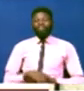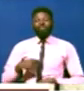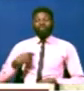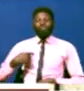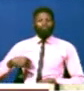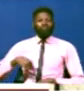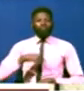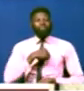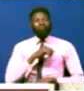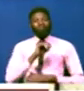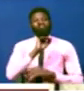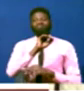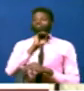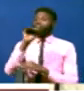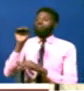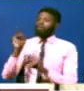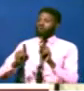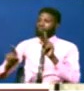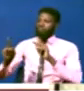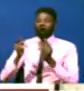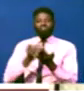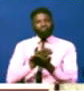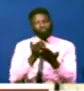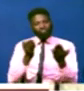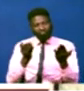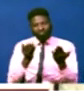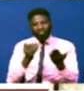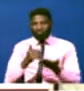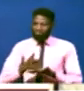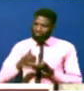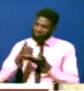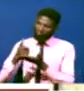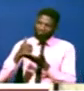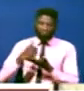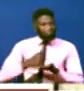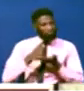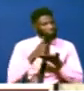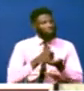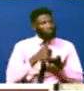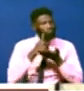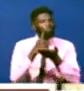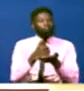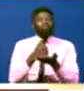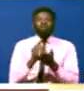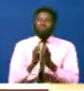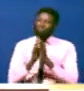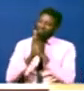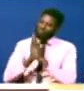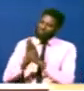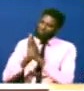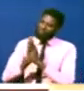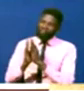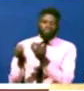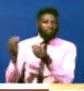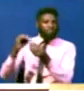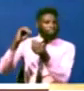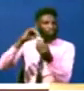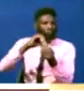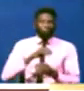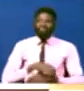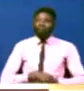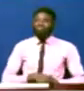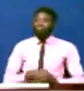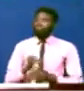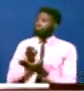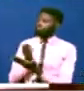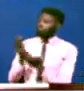urging people to be generous, to be charitable, to be more prayerful. Waumini hao